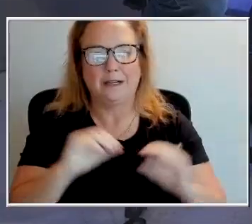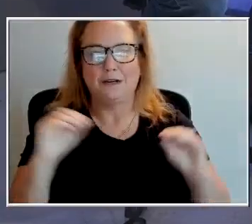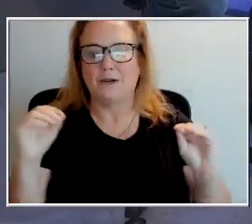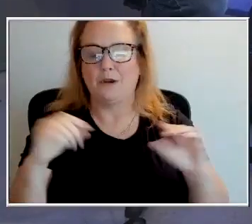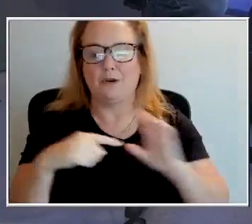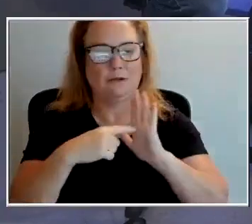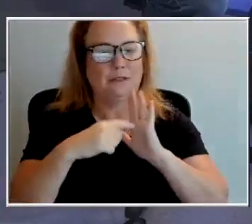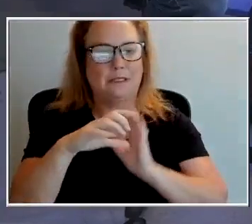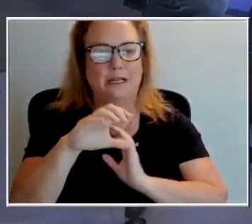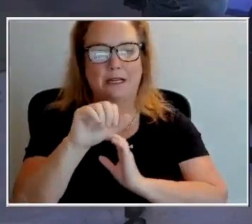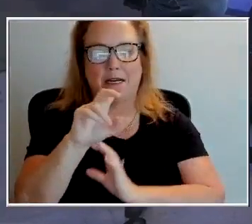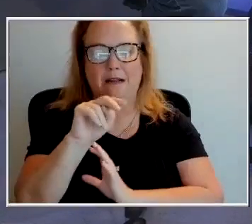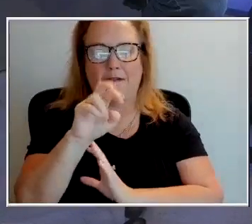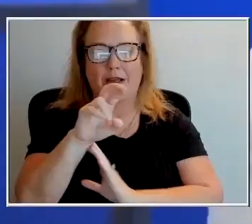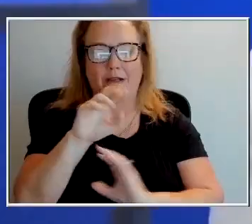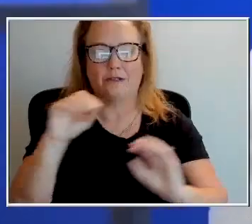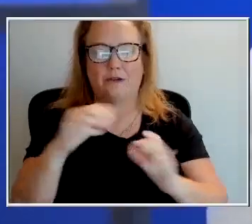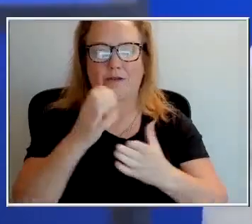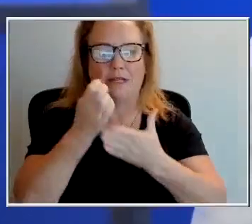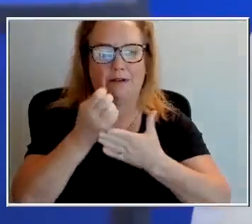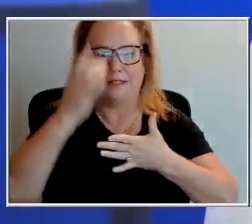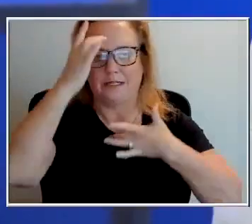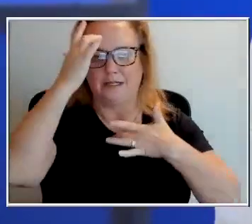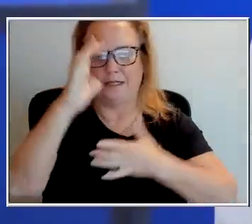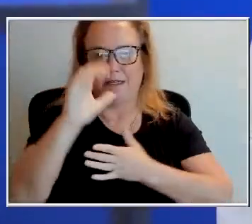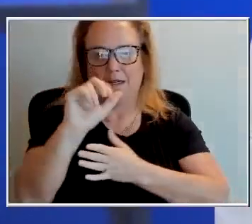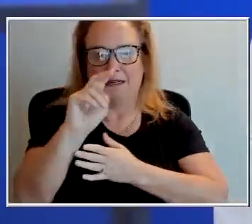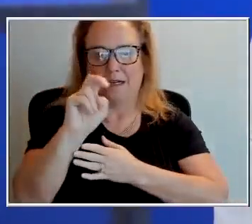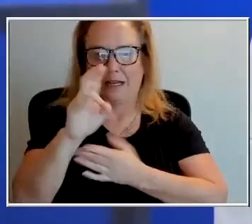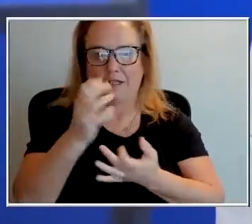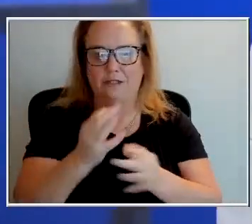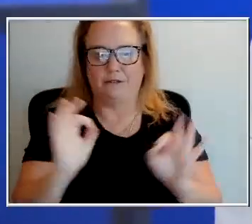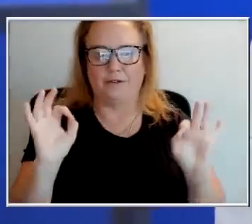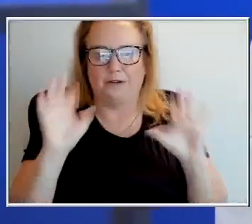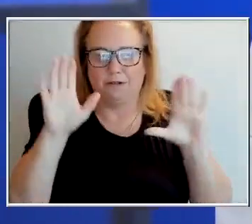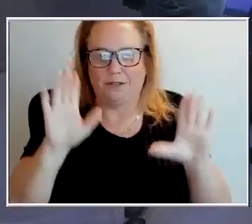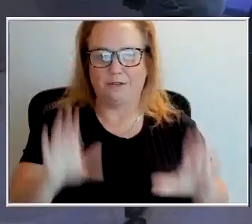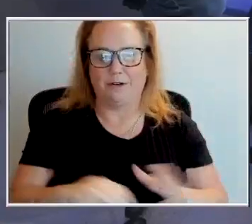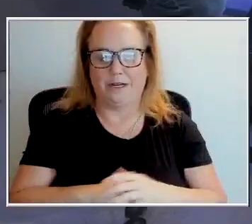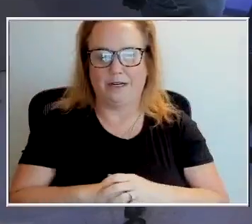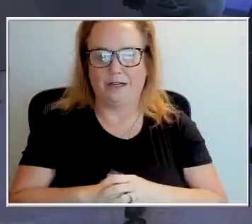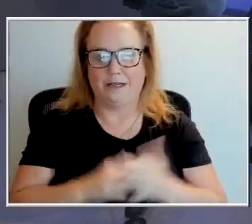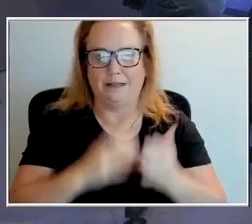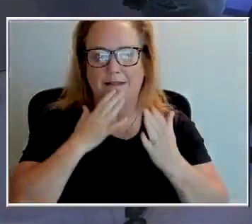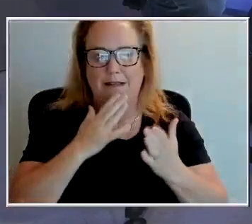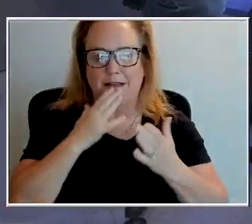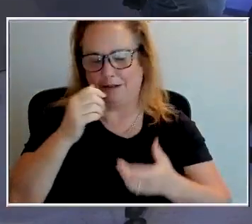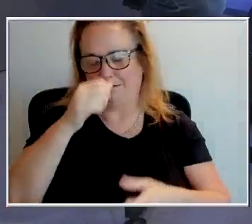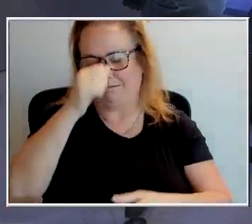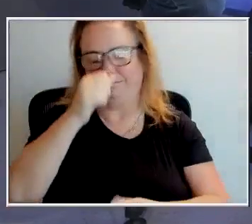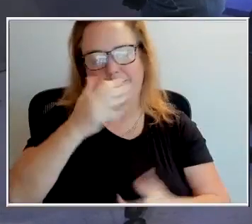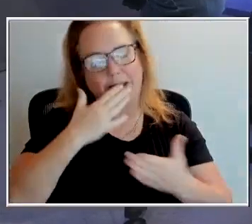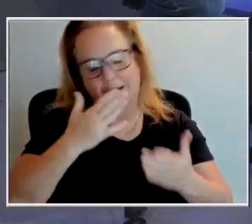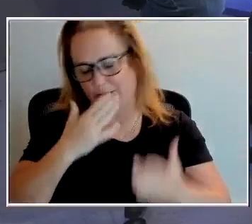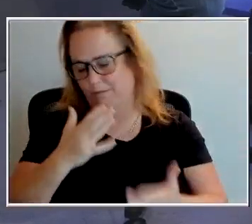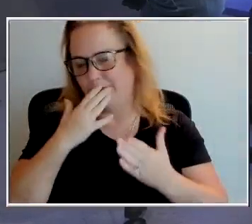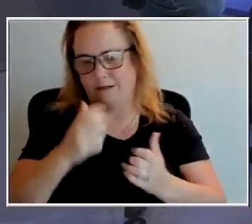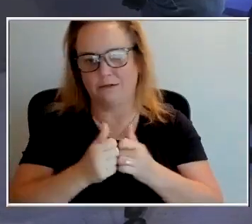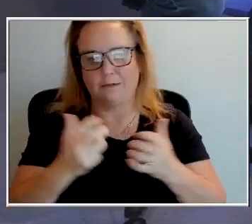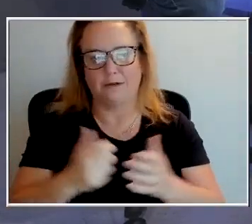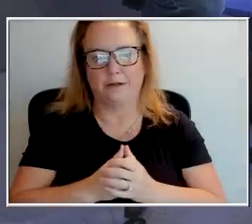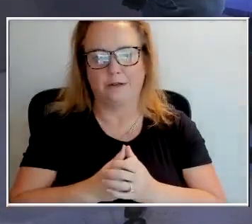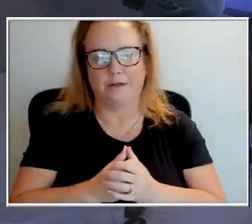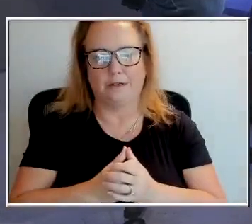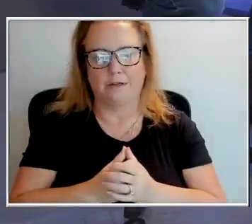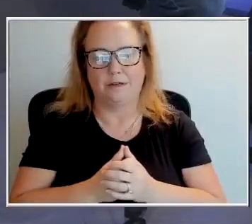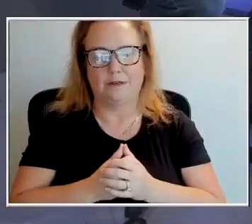So no evidence of disease, cancer-free at this point, which is great. Yep. Thank you, bro. Thank you very much. Yeah, Thank you. He is pretty good. I have to give